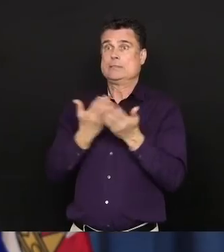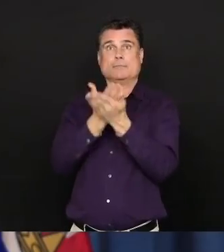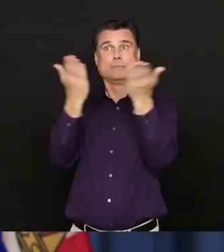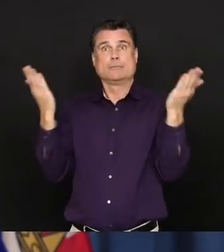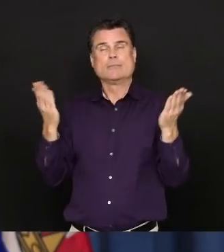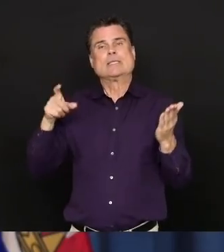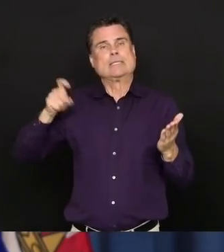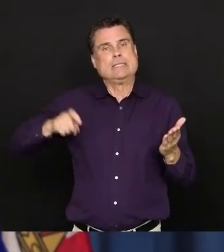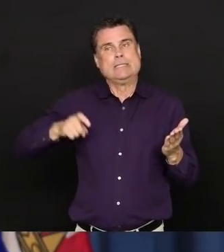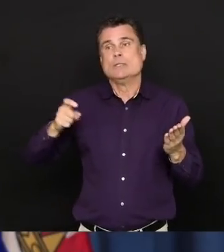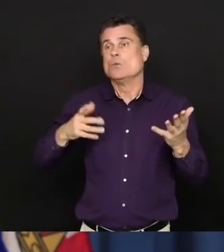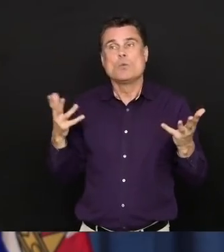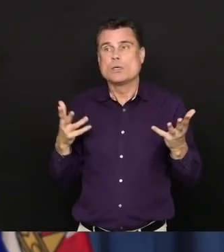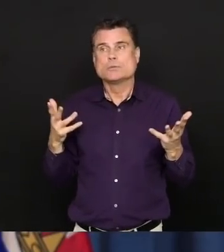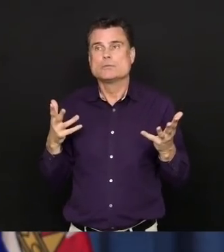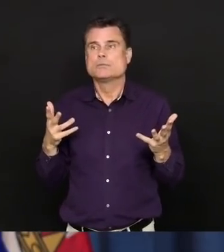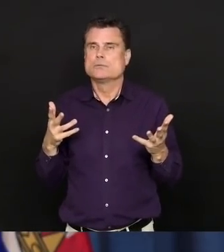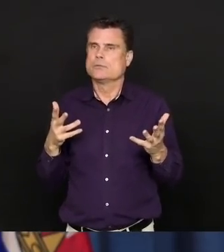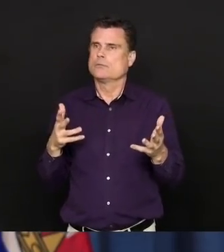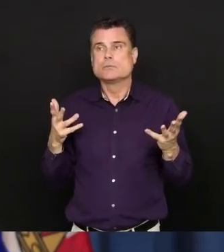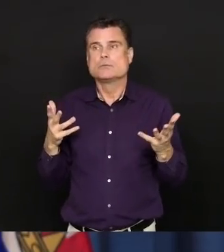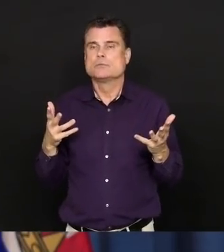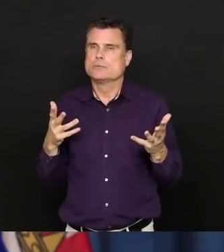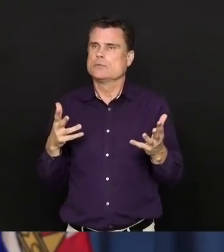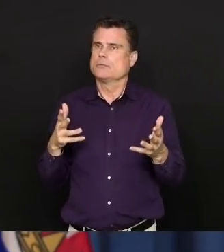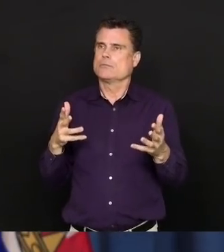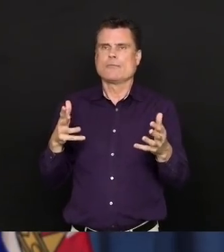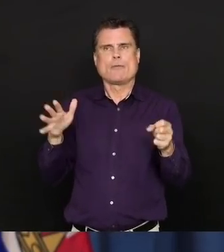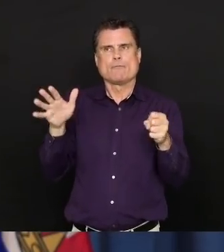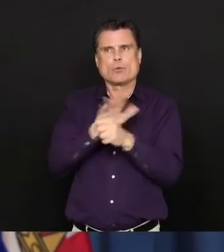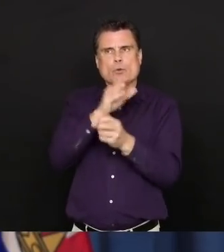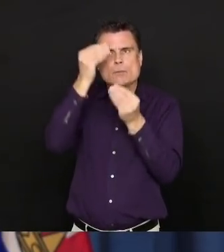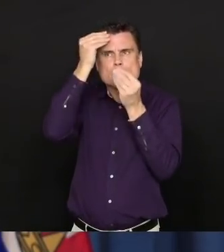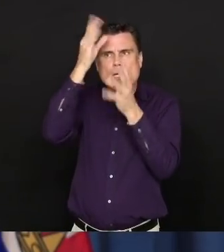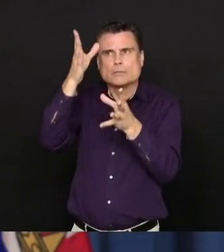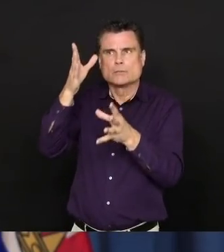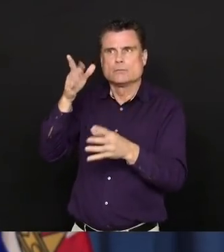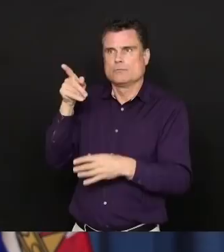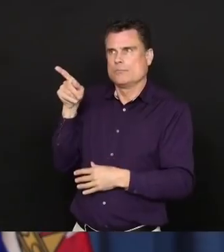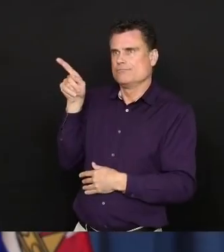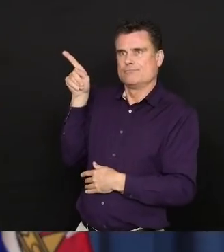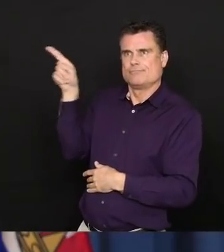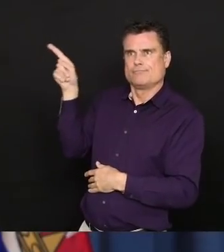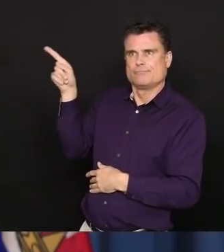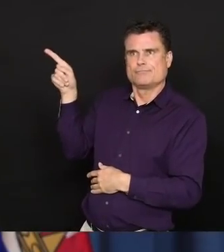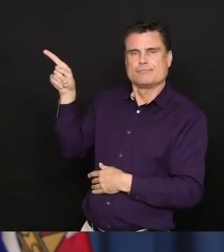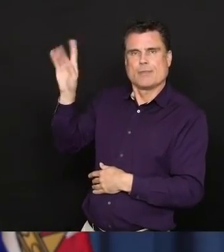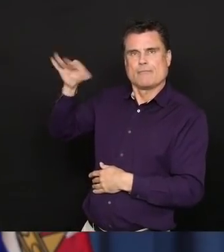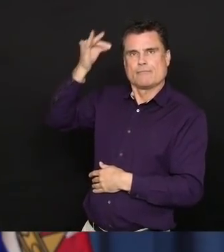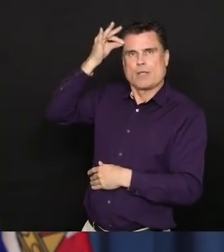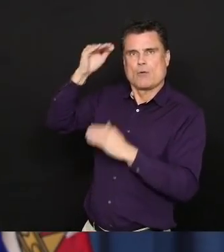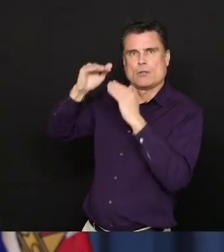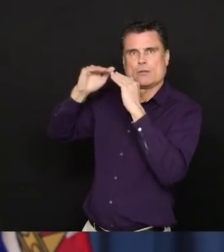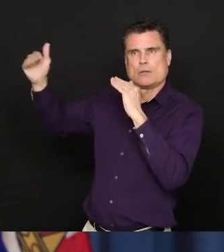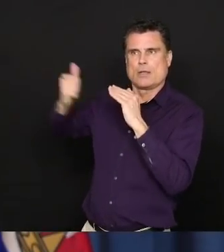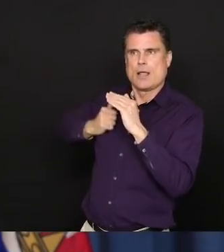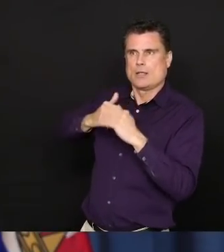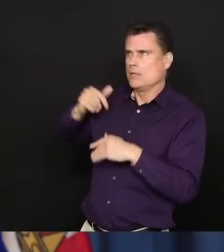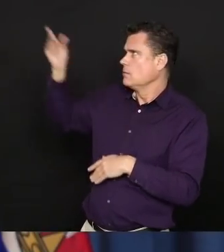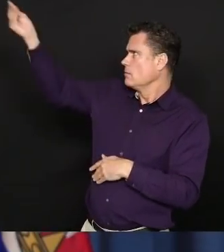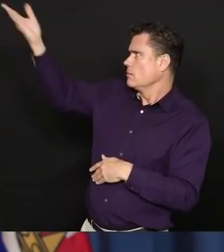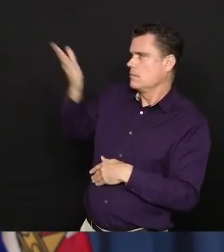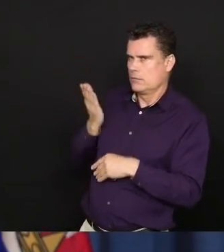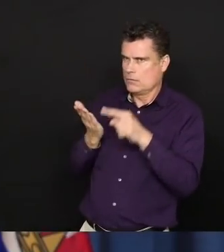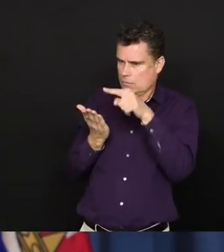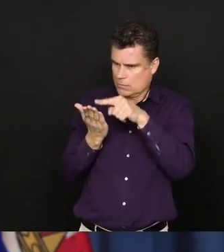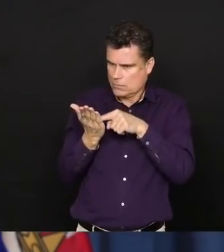from the Government of Canada, and we need stronger action. It seems to me that we're the work that everybody is doing